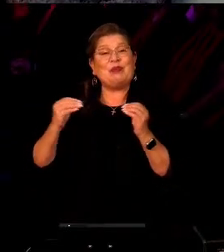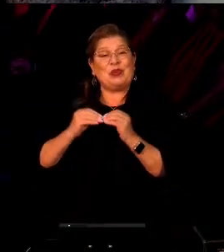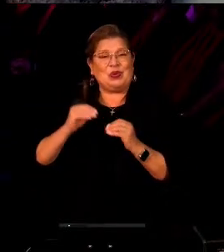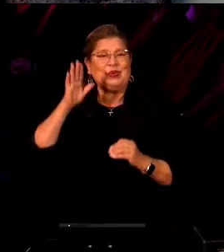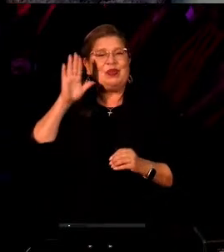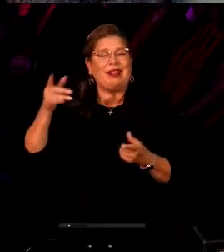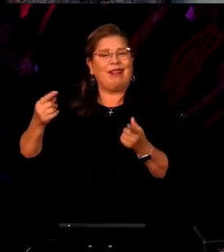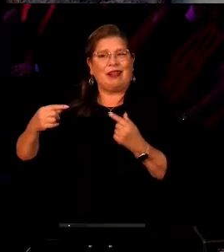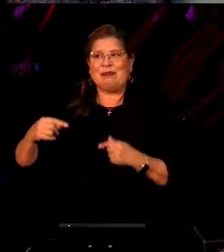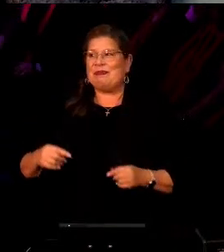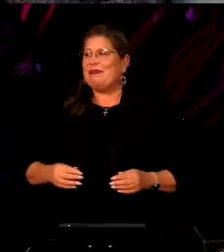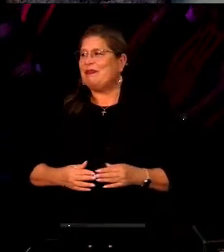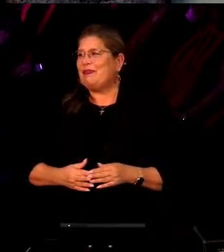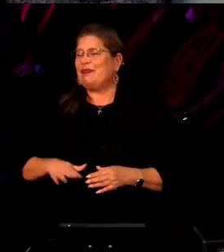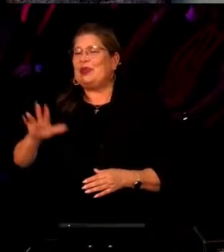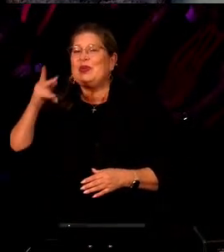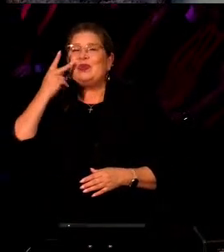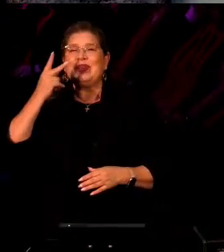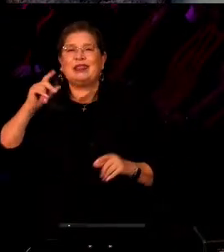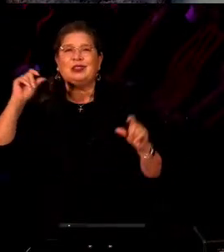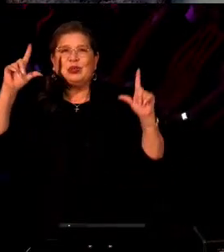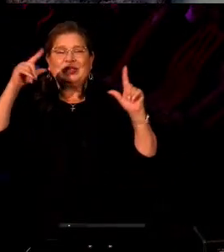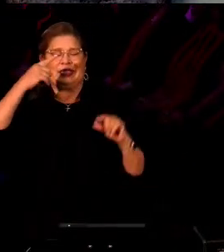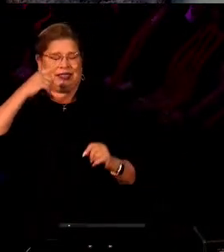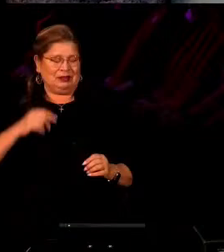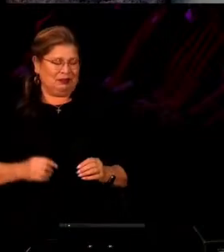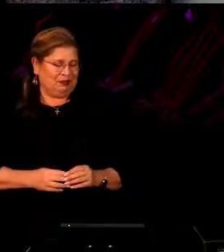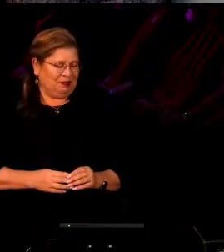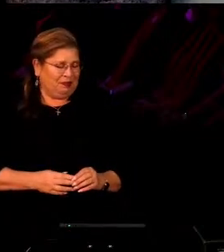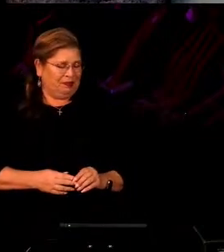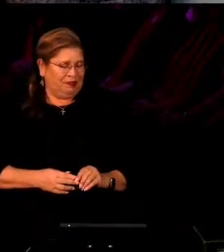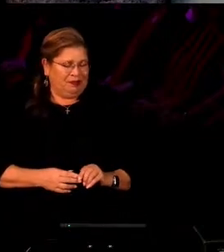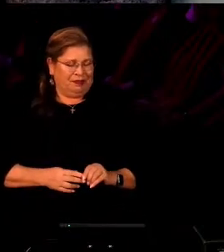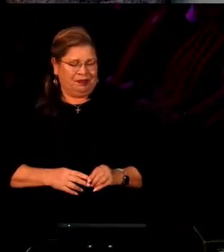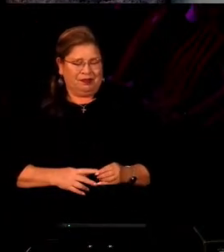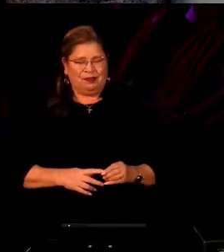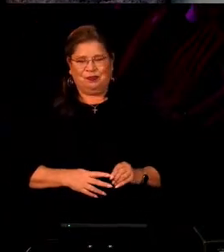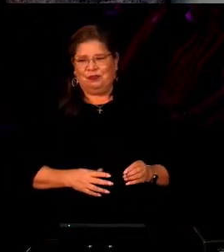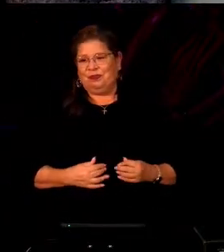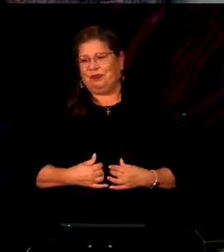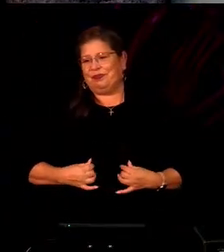come. Let's watch the screens together.